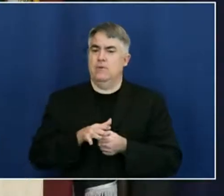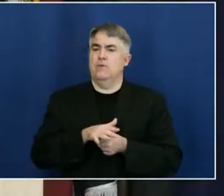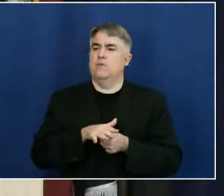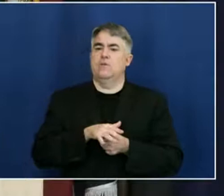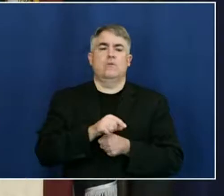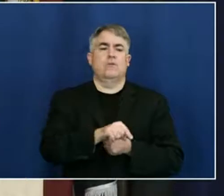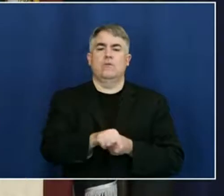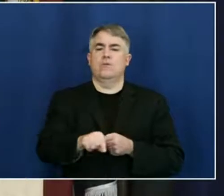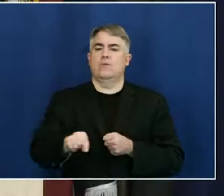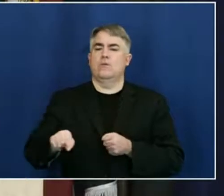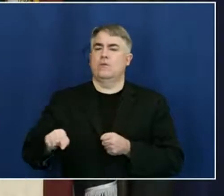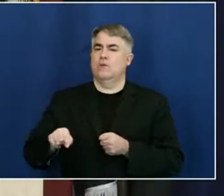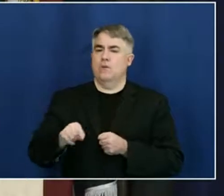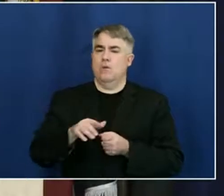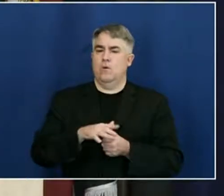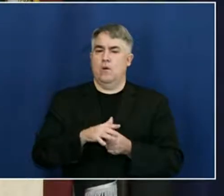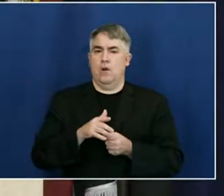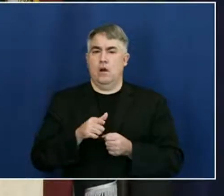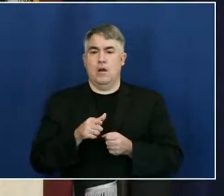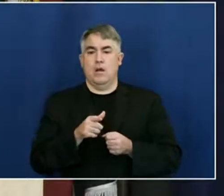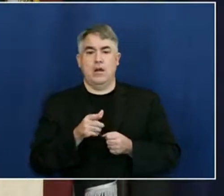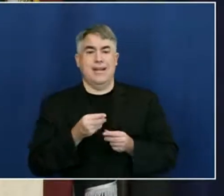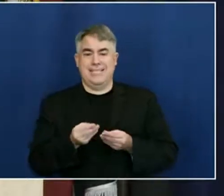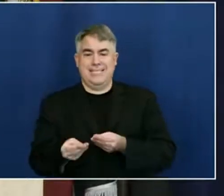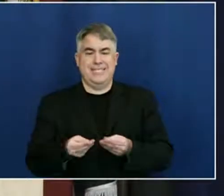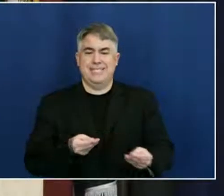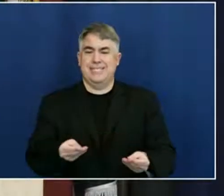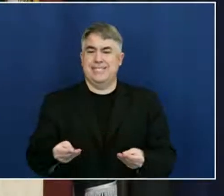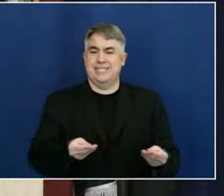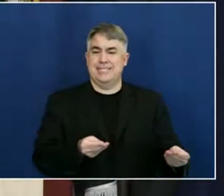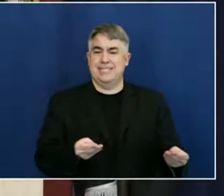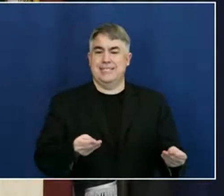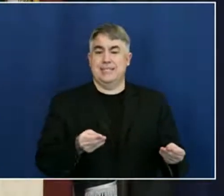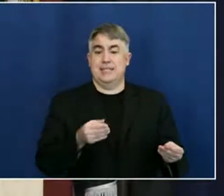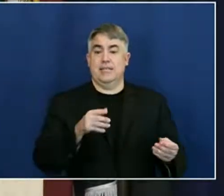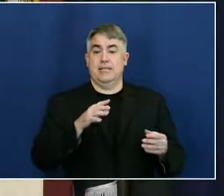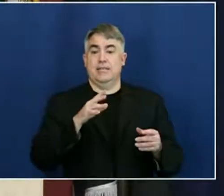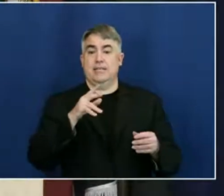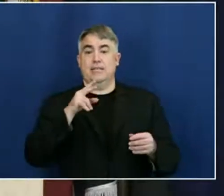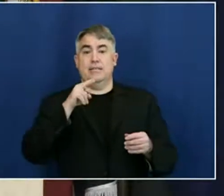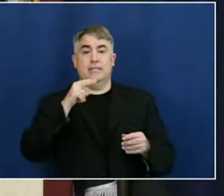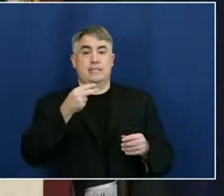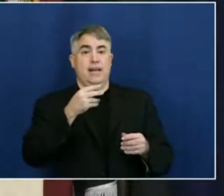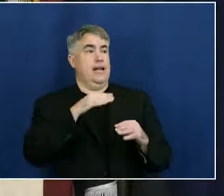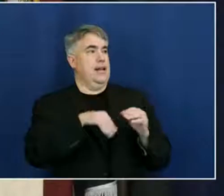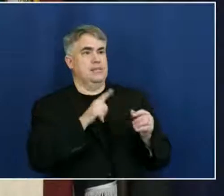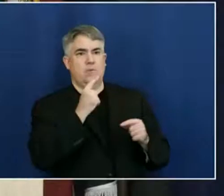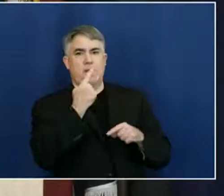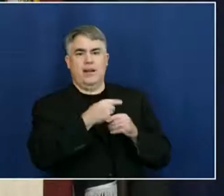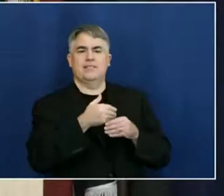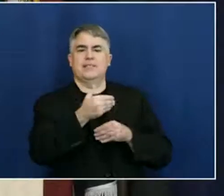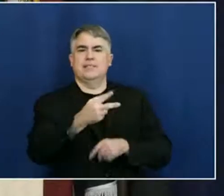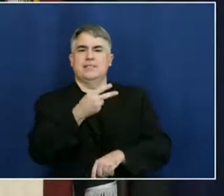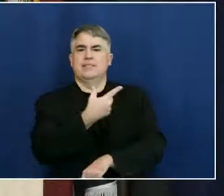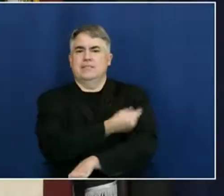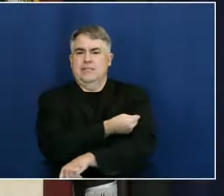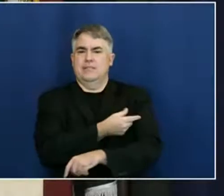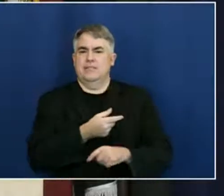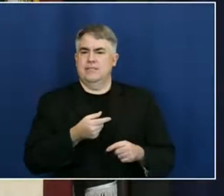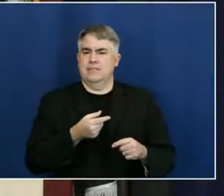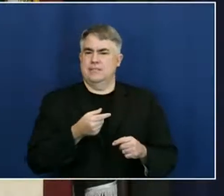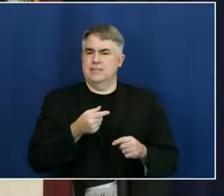recommended 21 to 28-day time frames, or are some waiting longer? And what has the first